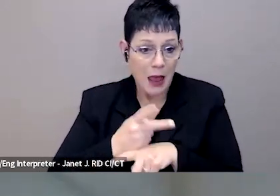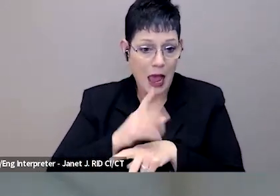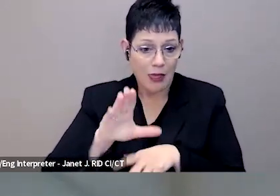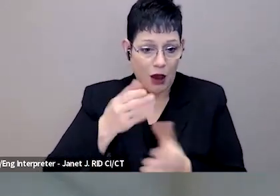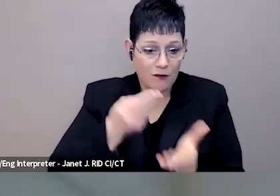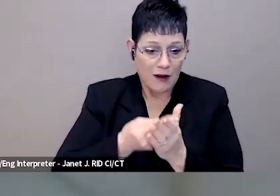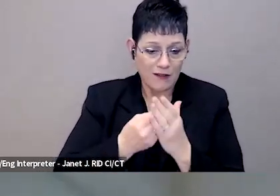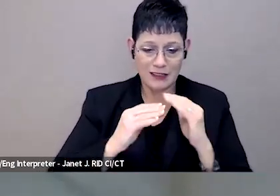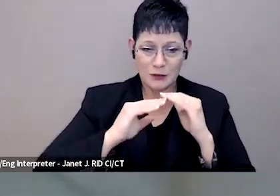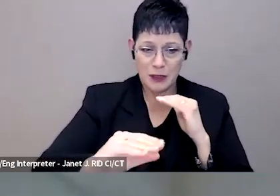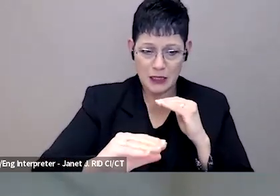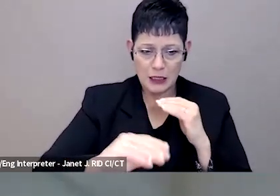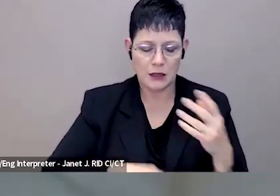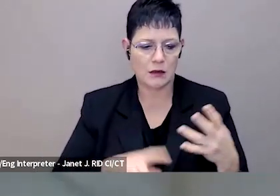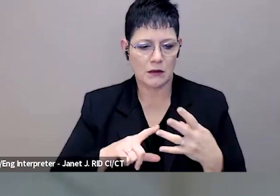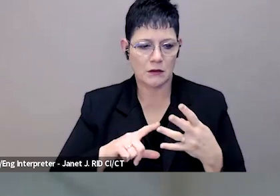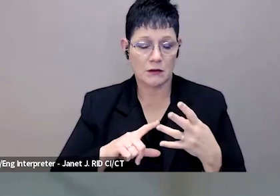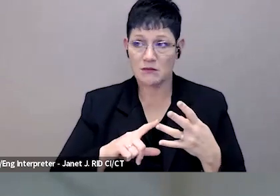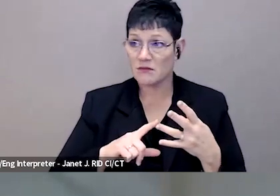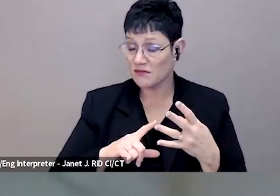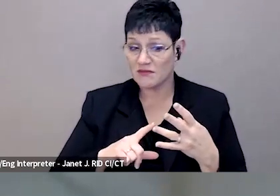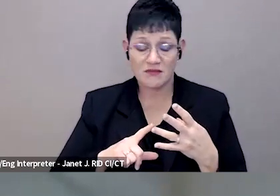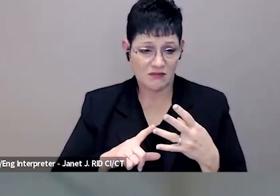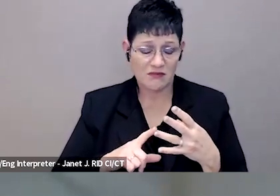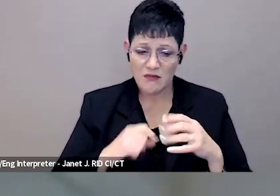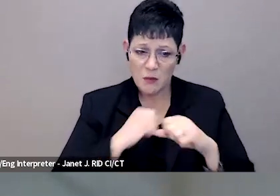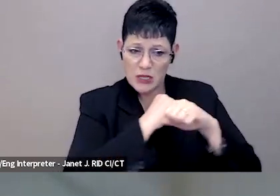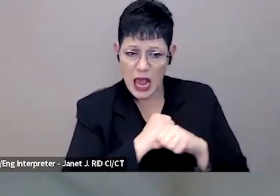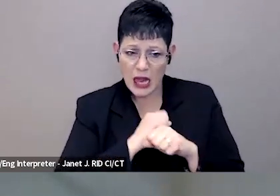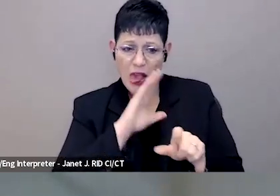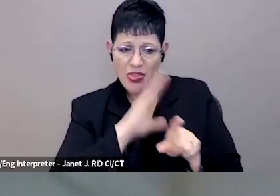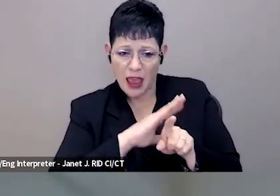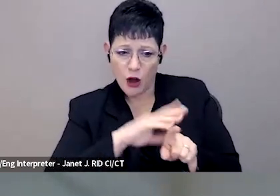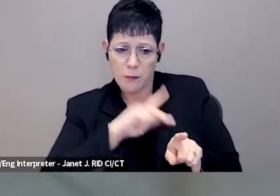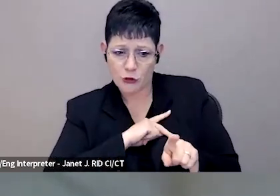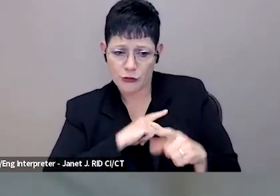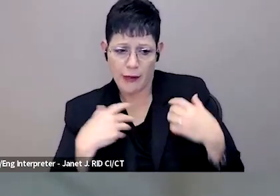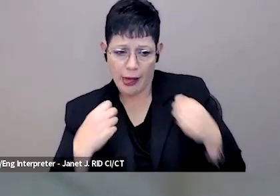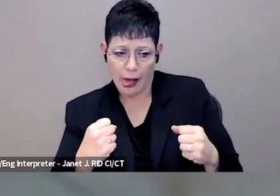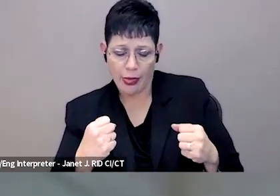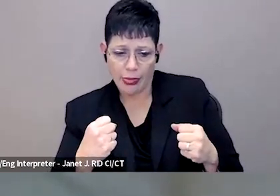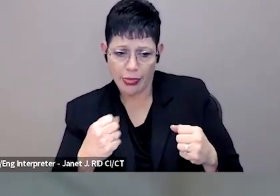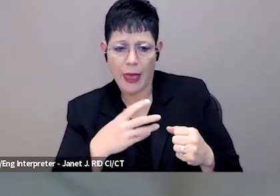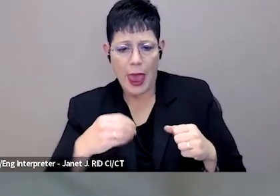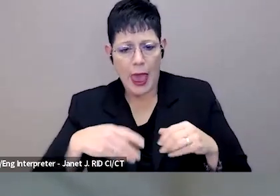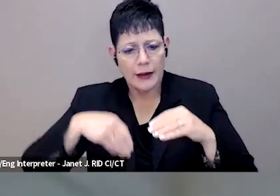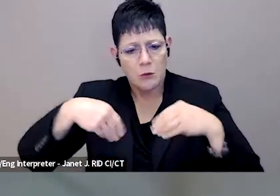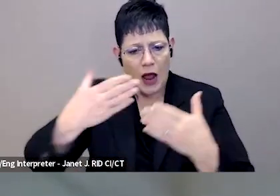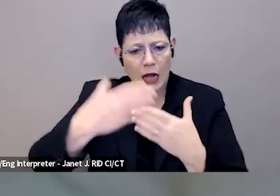financial stability, safeguard their own health and well-being, and access respite as